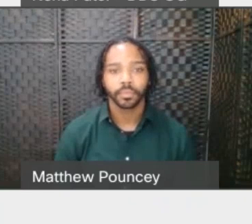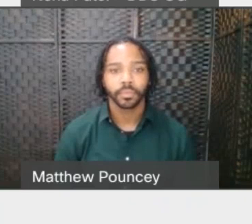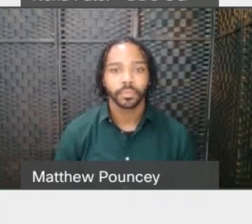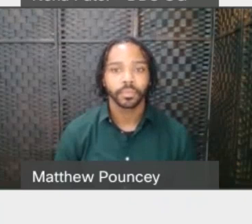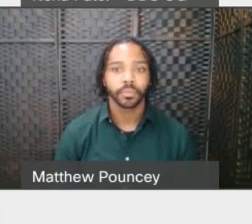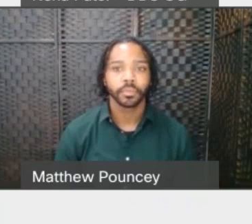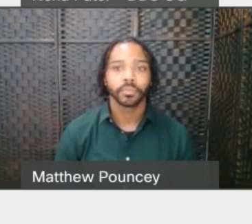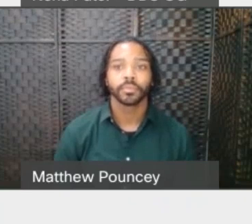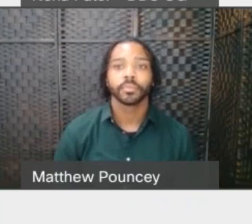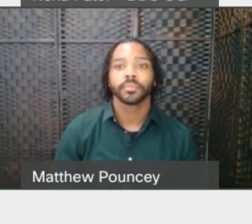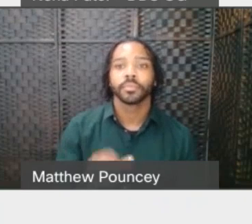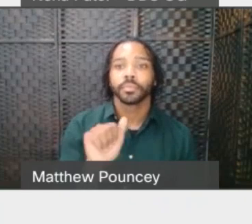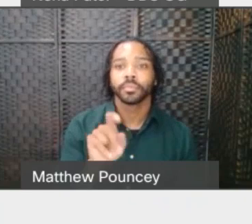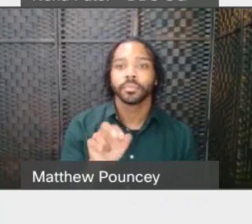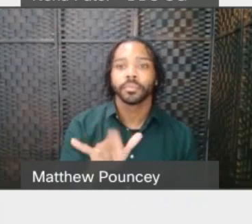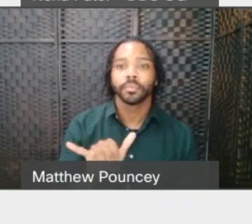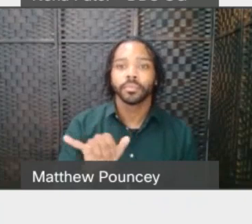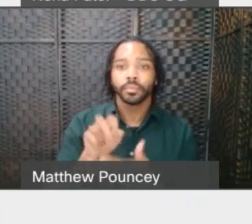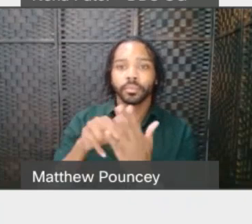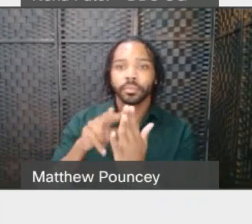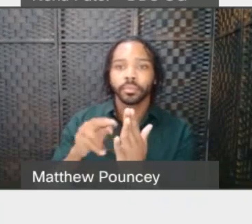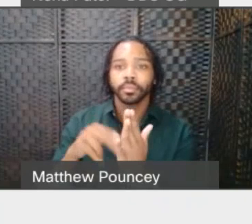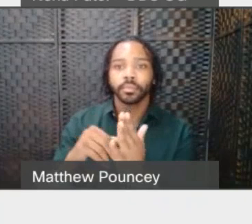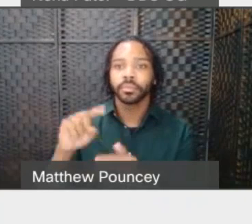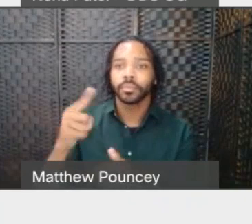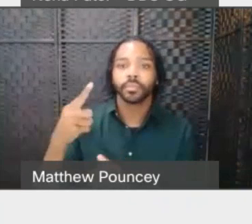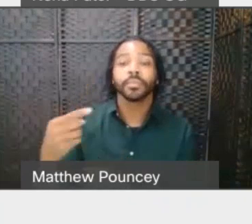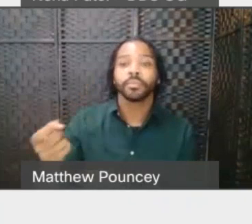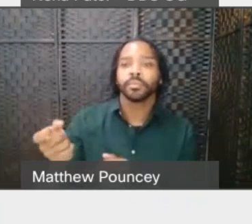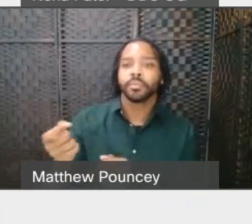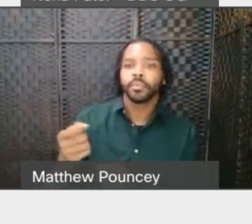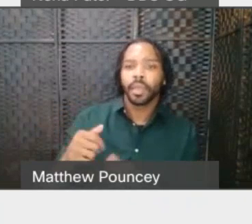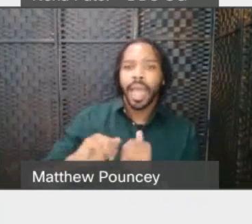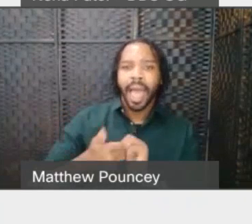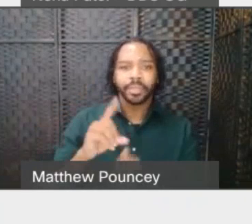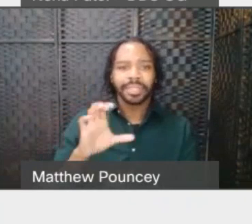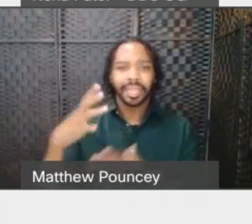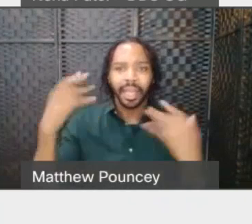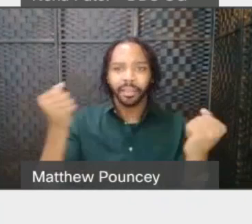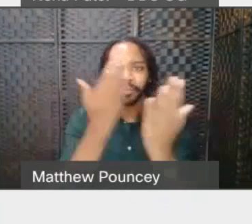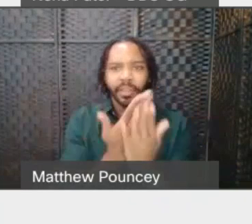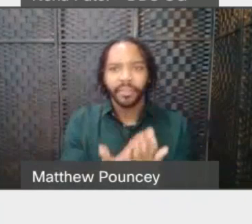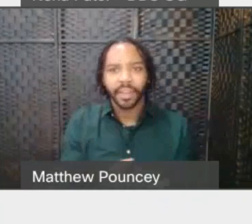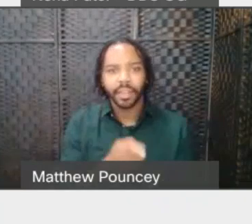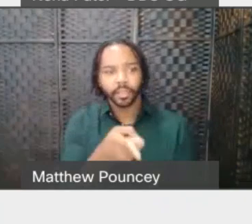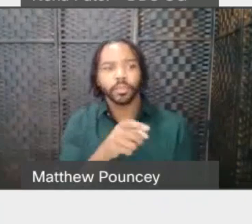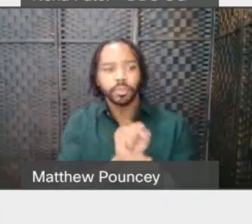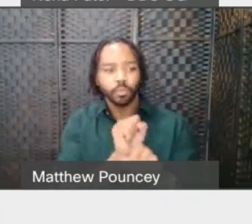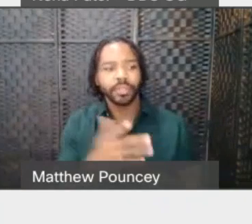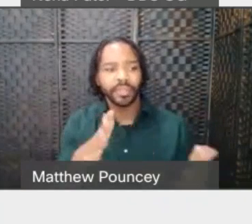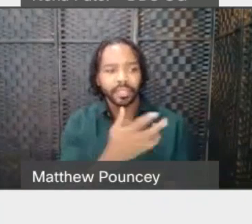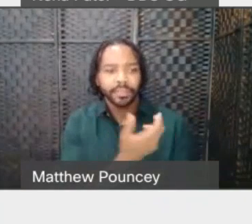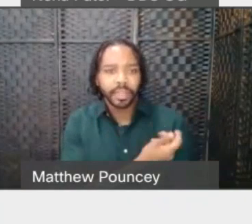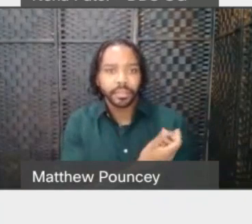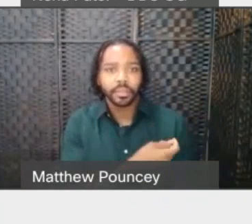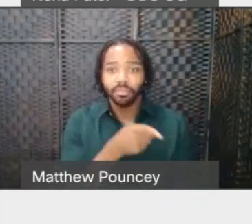How is DC Health expecting providers to verify that employees have completed their vaccine attestation?